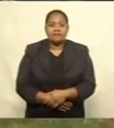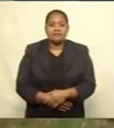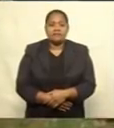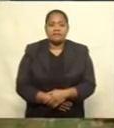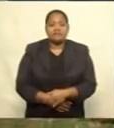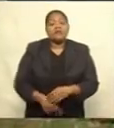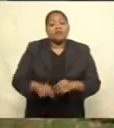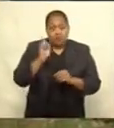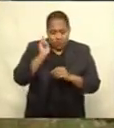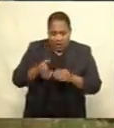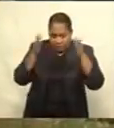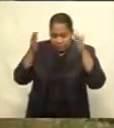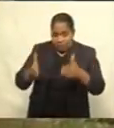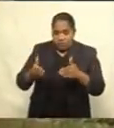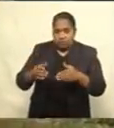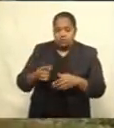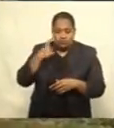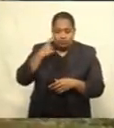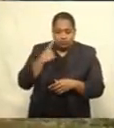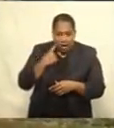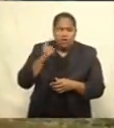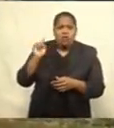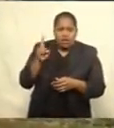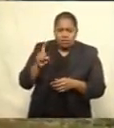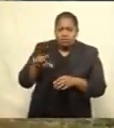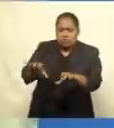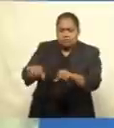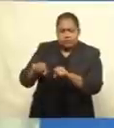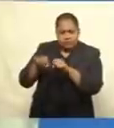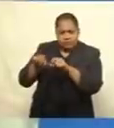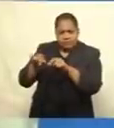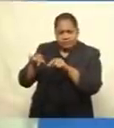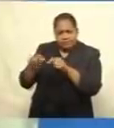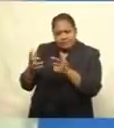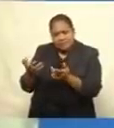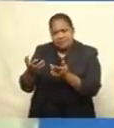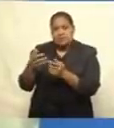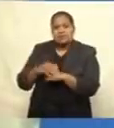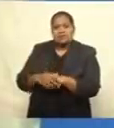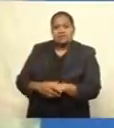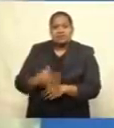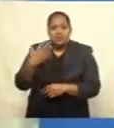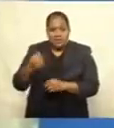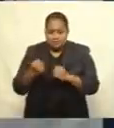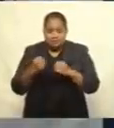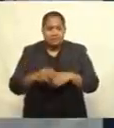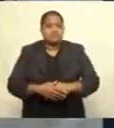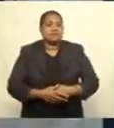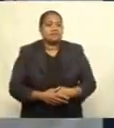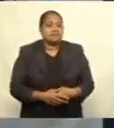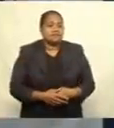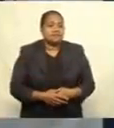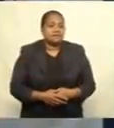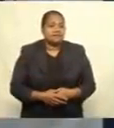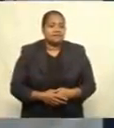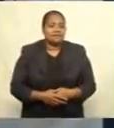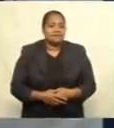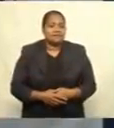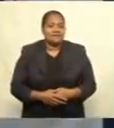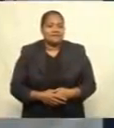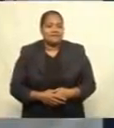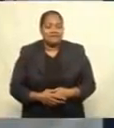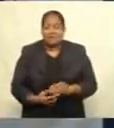will actually put in place stronger measures for those areas.